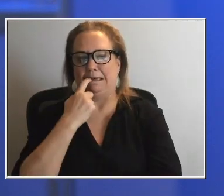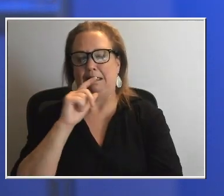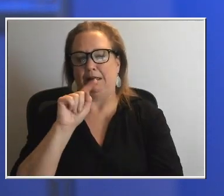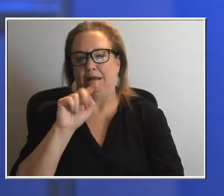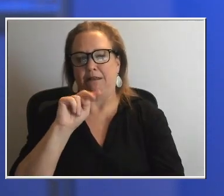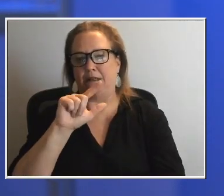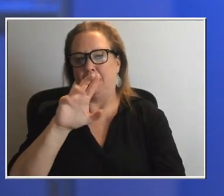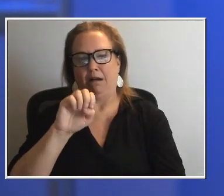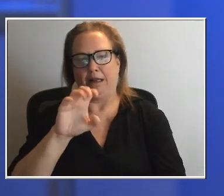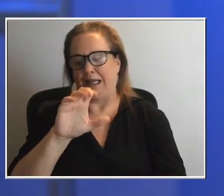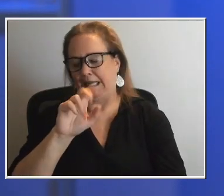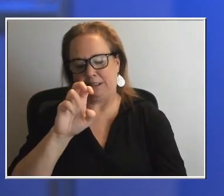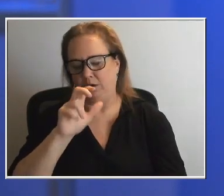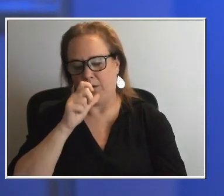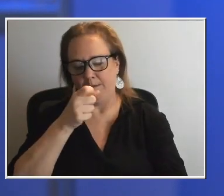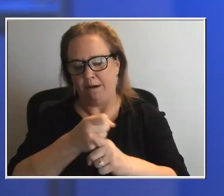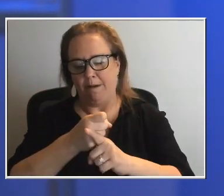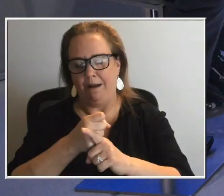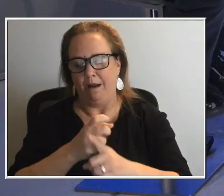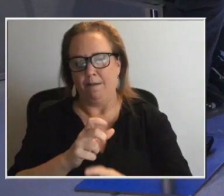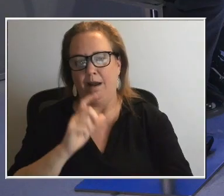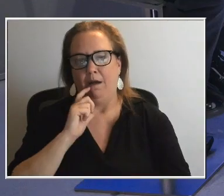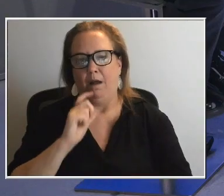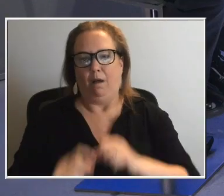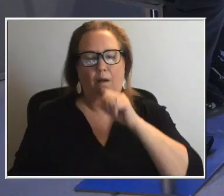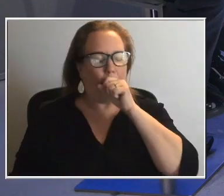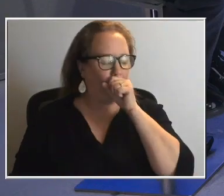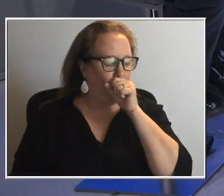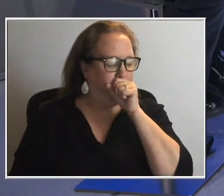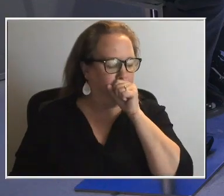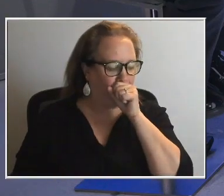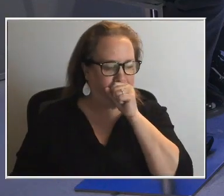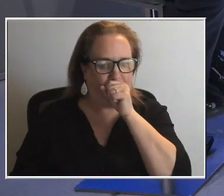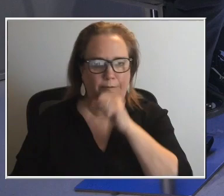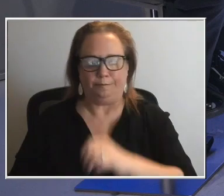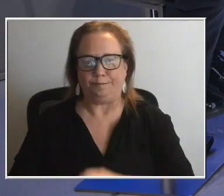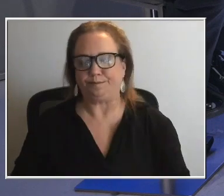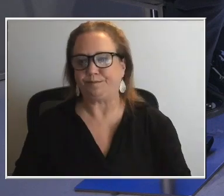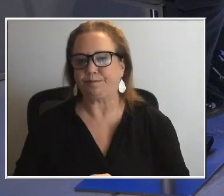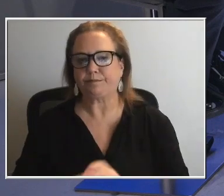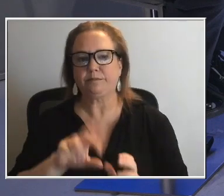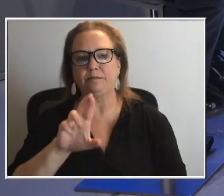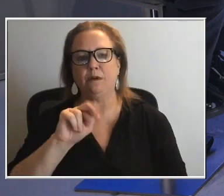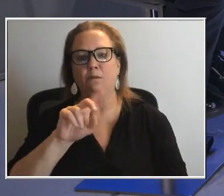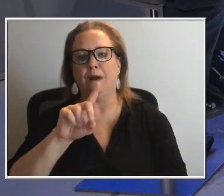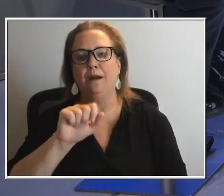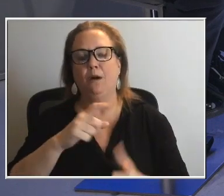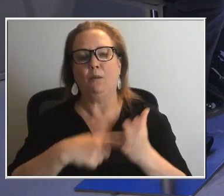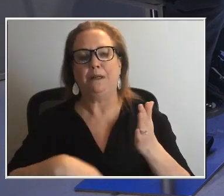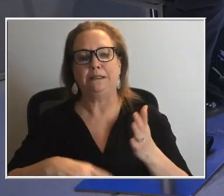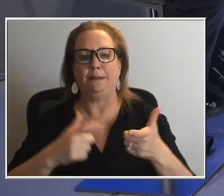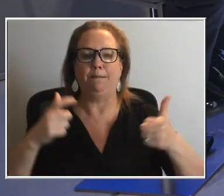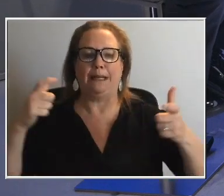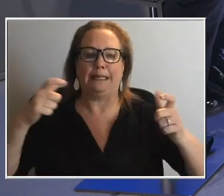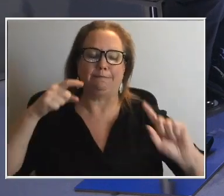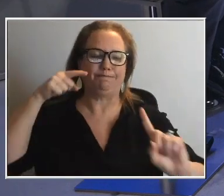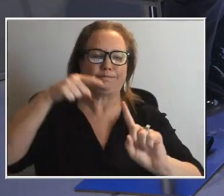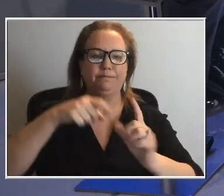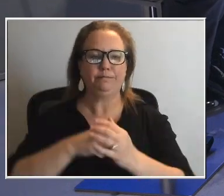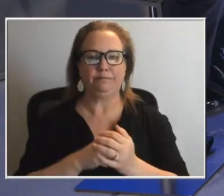cancer would not have been prevented. All right, let's get our takeaways. Rhonda, let's start with you. What's the big takeaway? Well, we just have